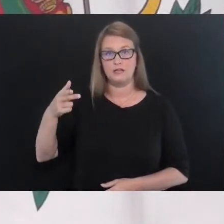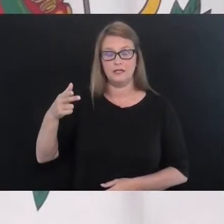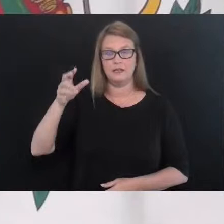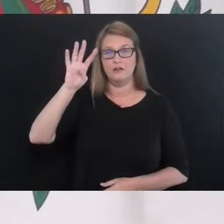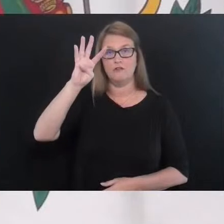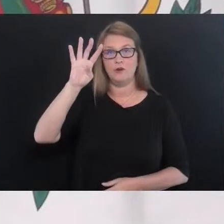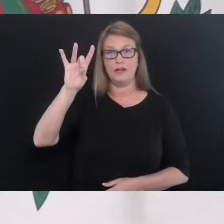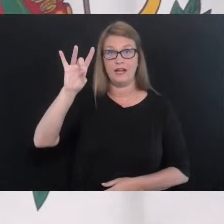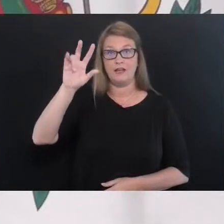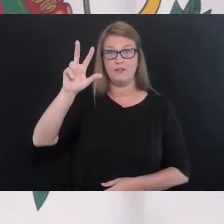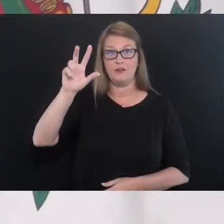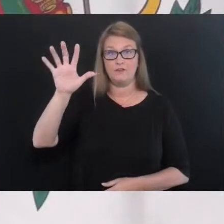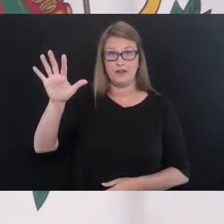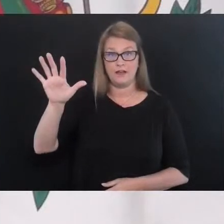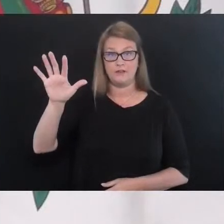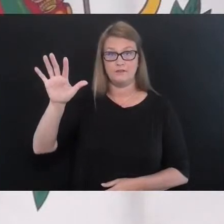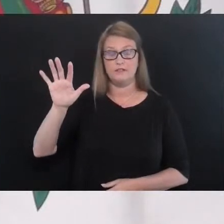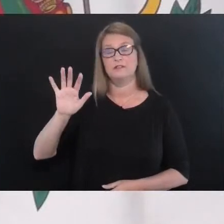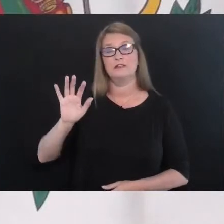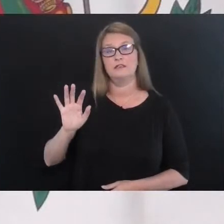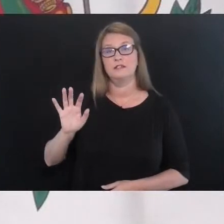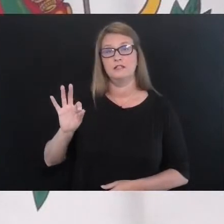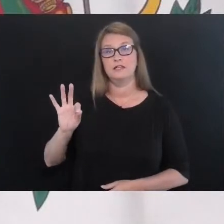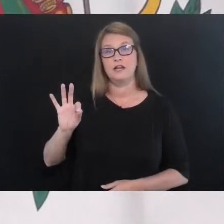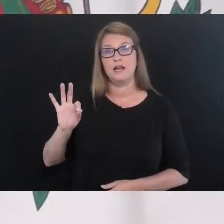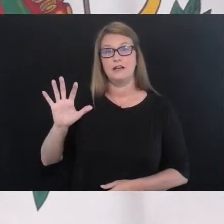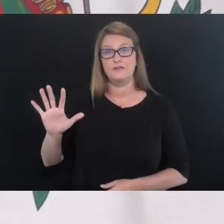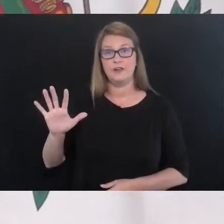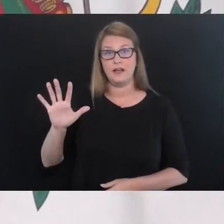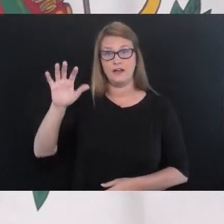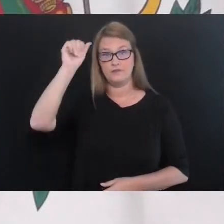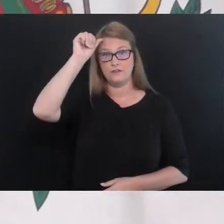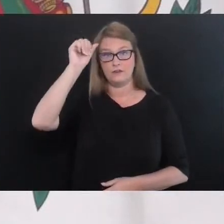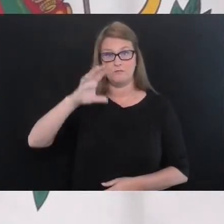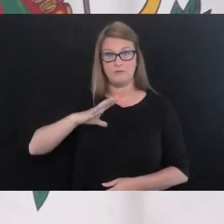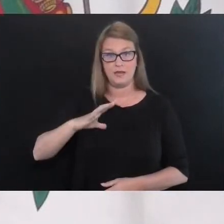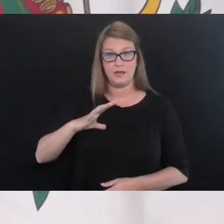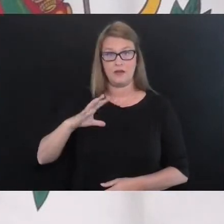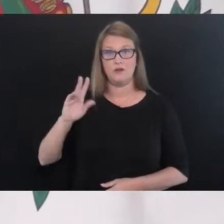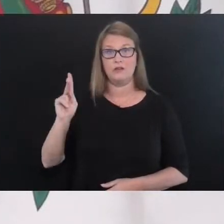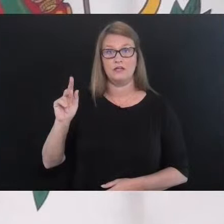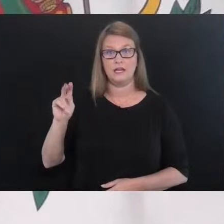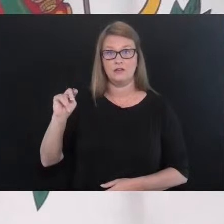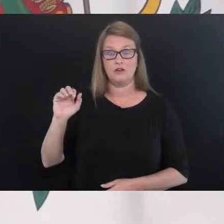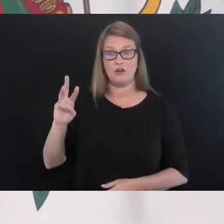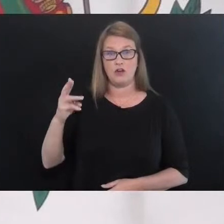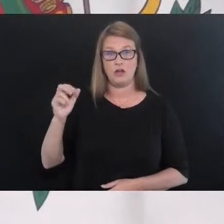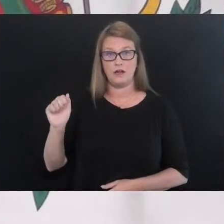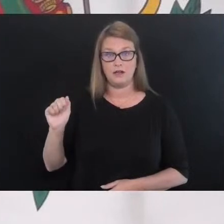The 4,835th death, a 95-year-old male from Kanawha County.